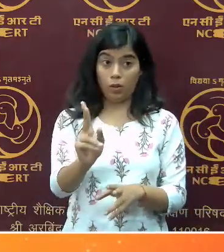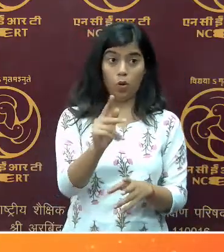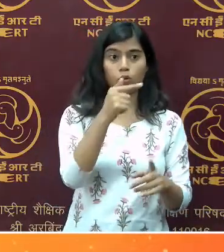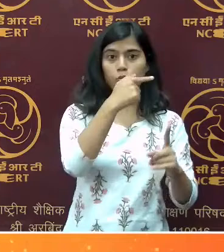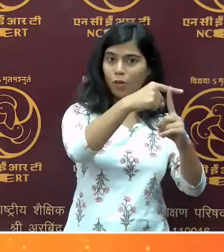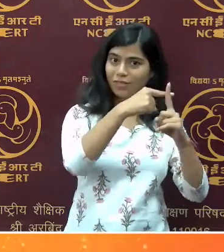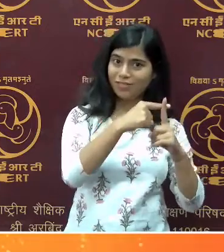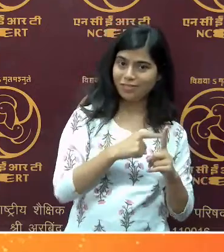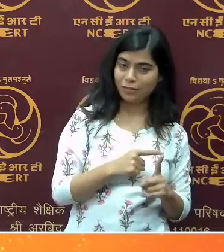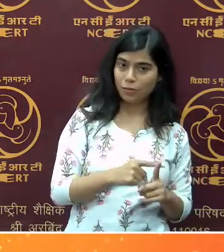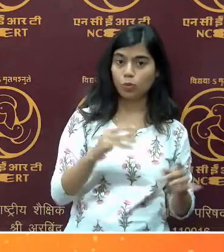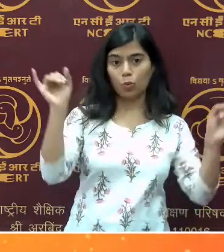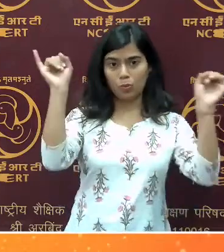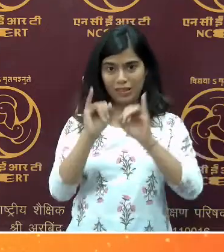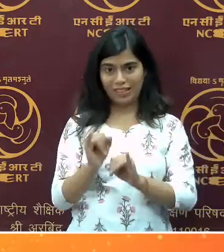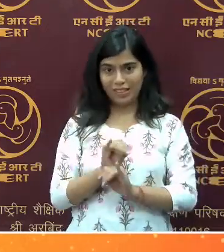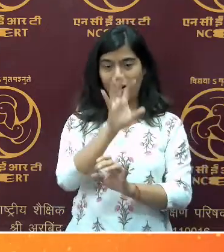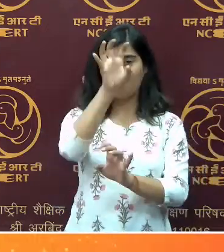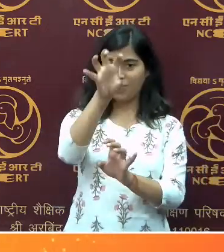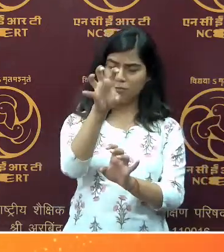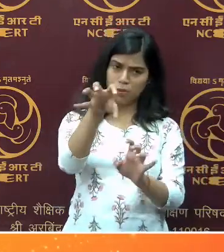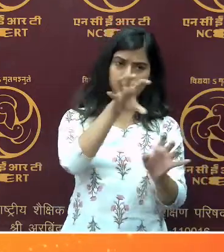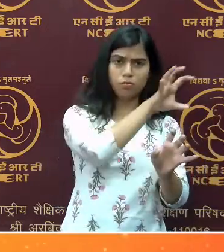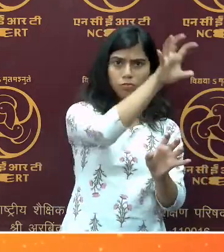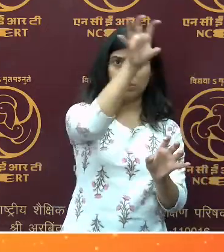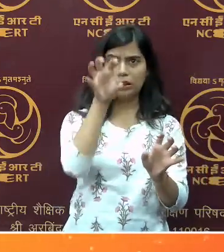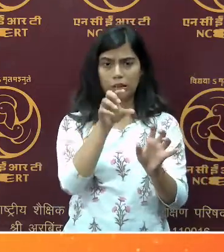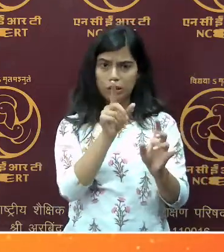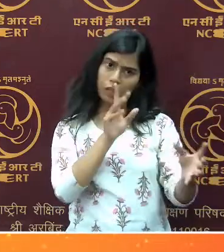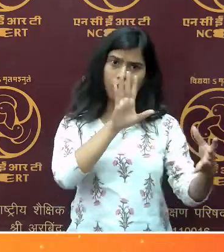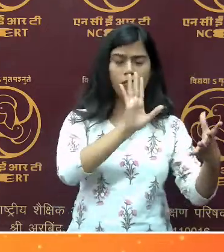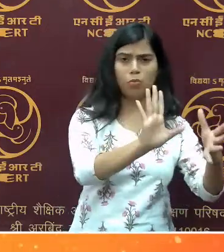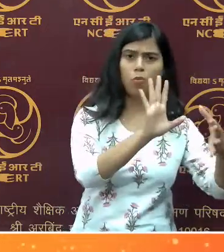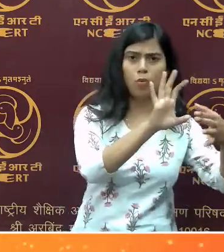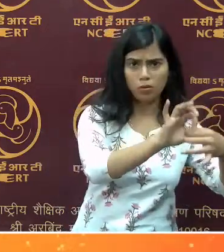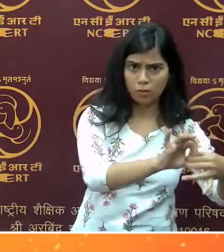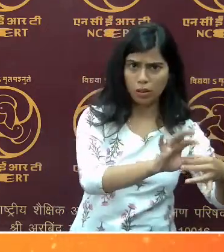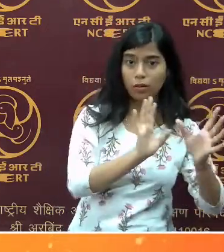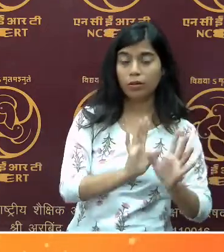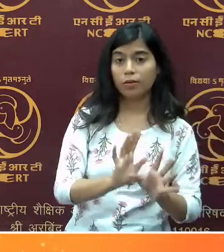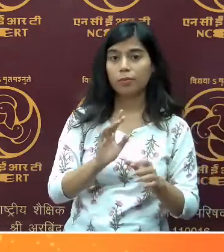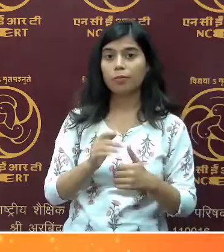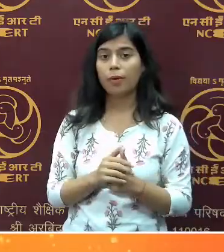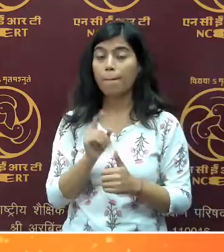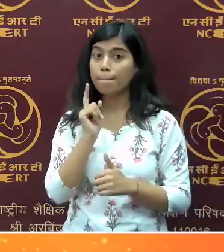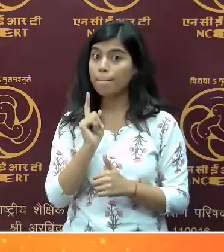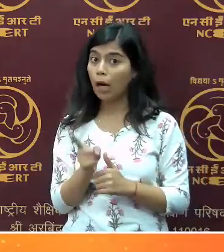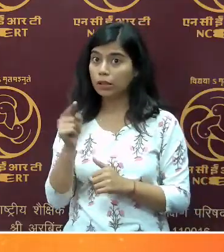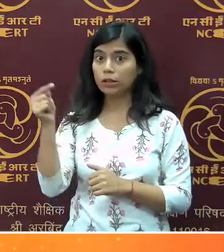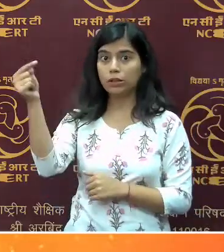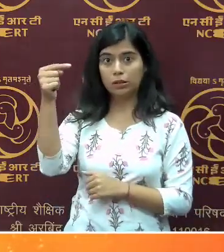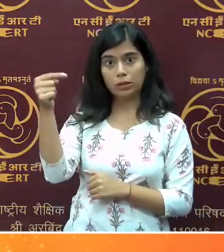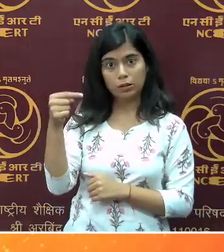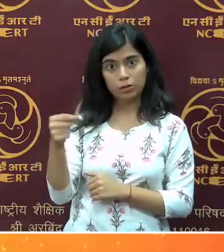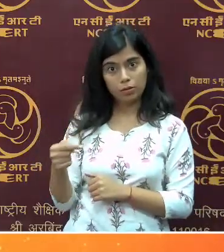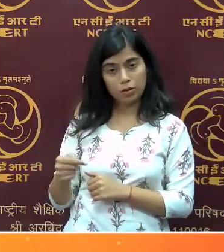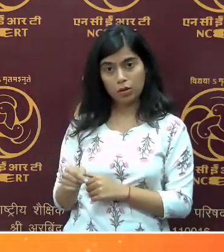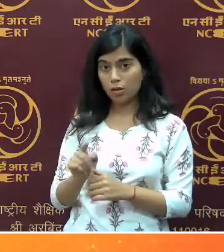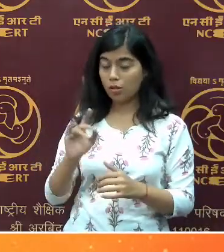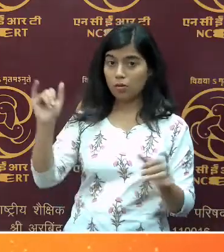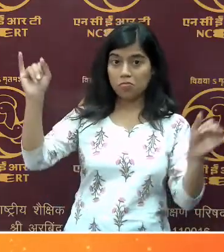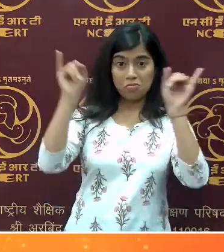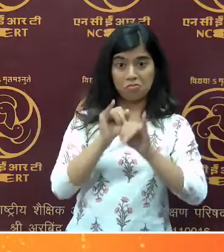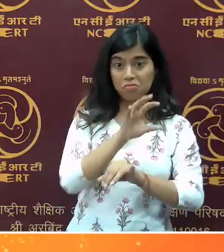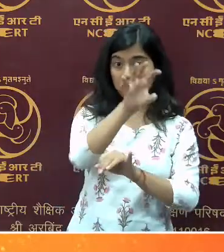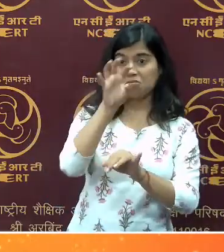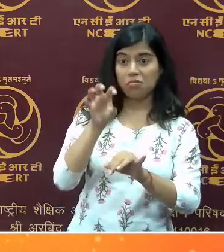it to implement it, like economic rights are positive right. So, state can regulate, but negative rights state cannot interfere, like right